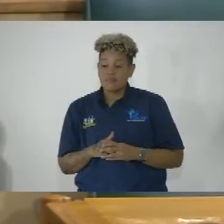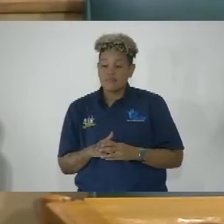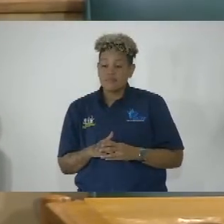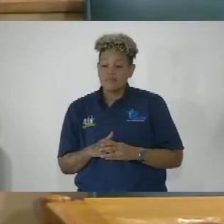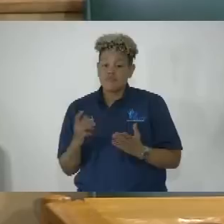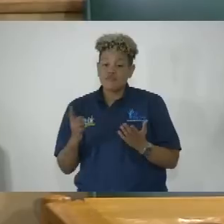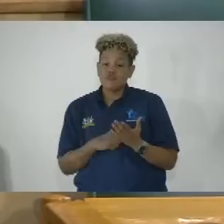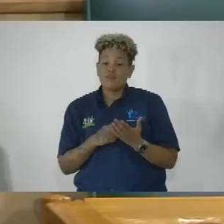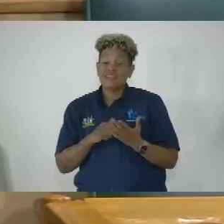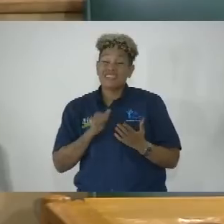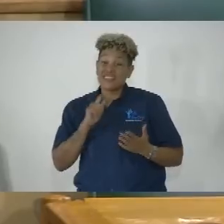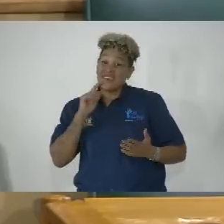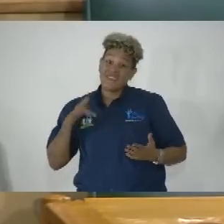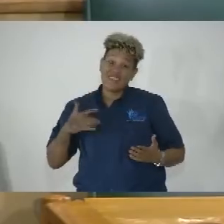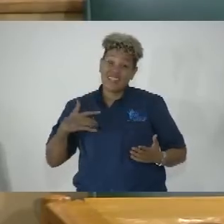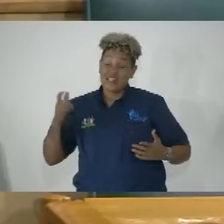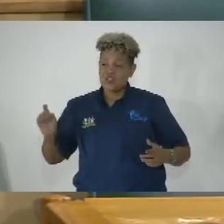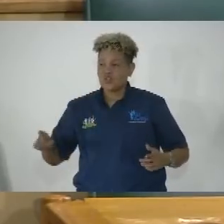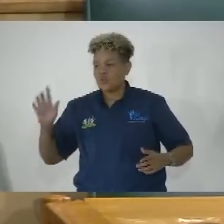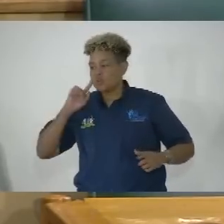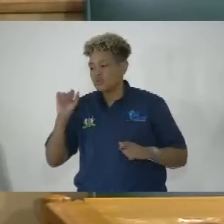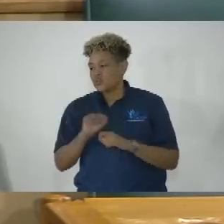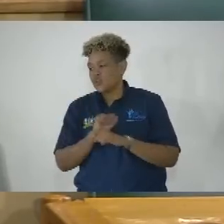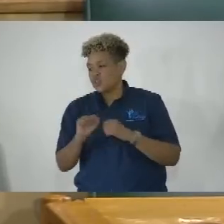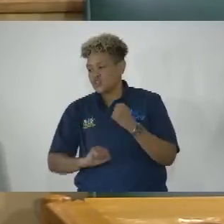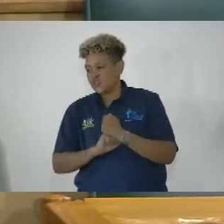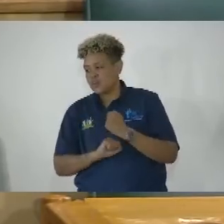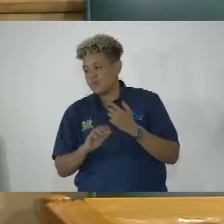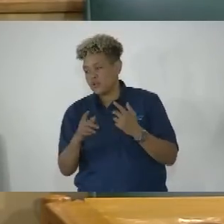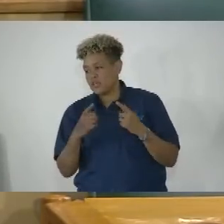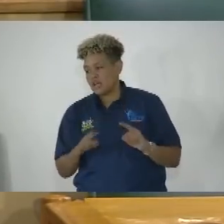Something I feel you would certainly support me on.